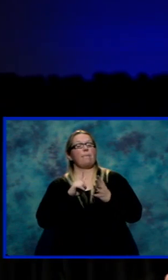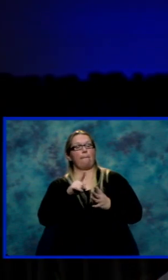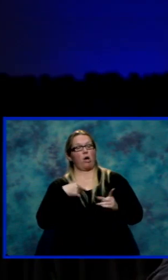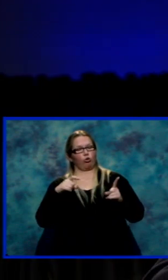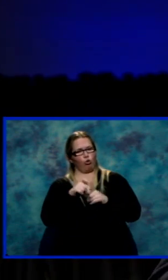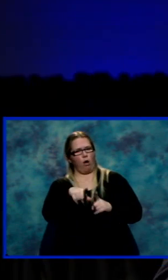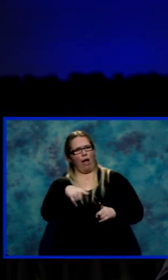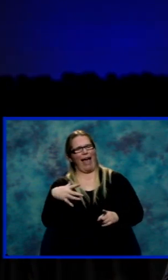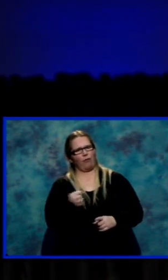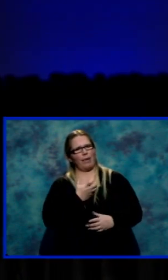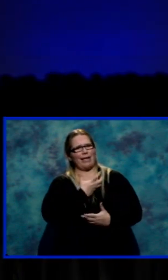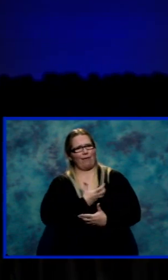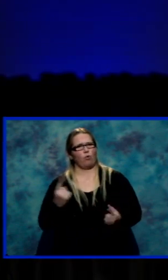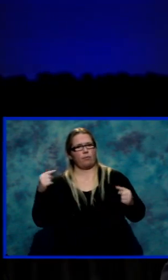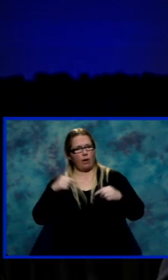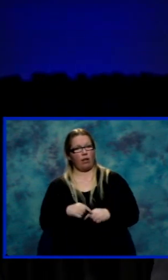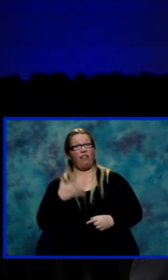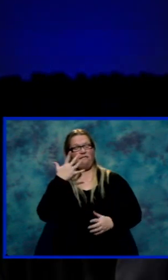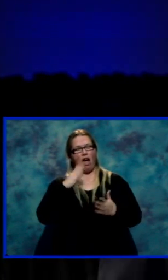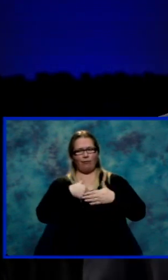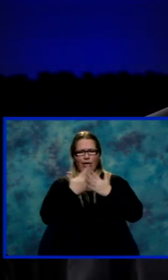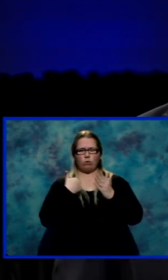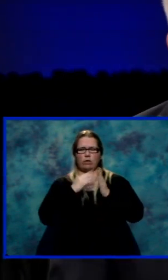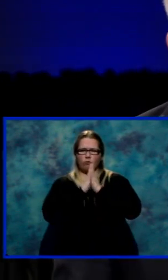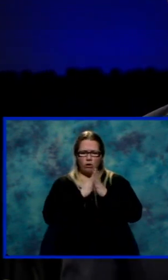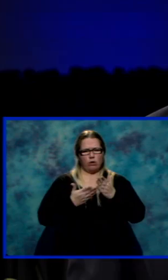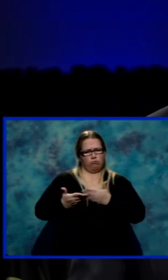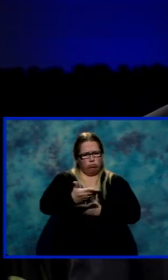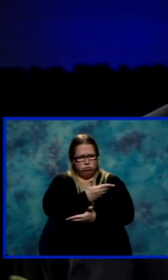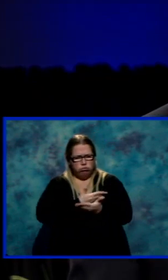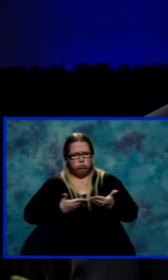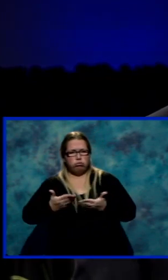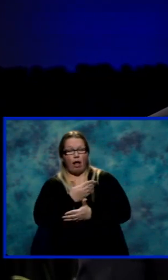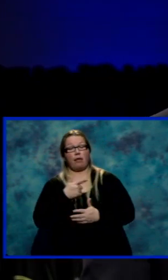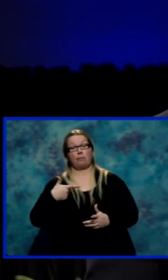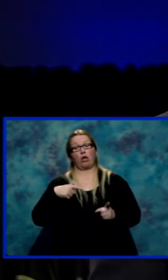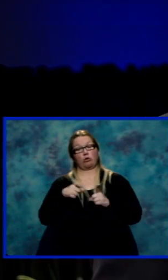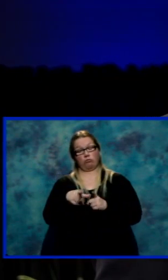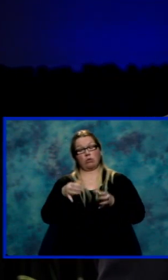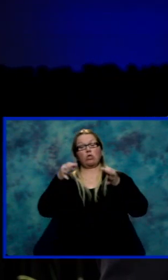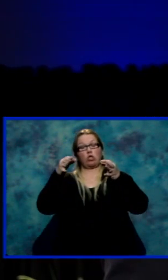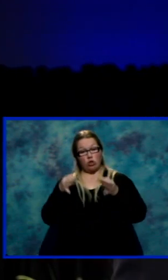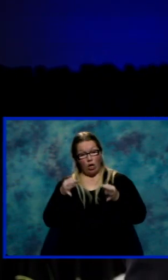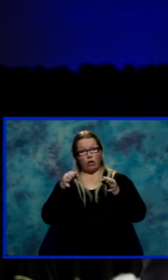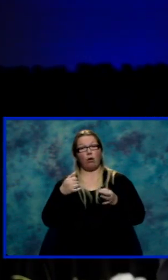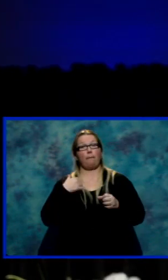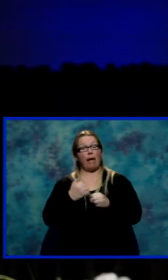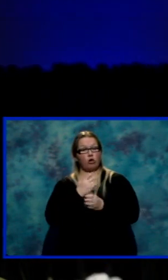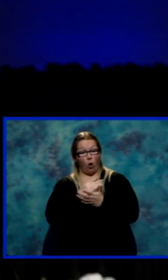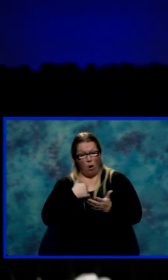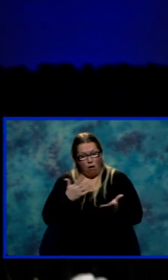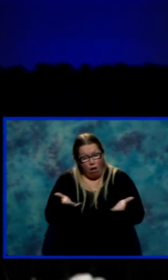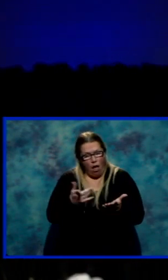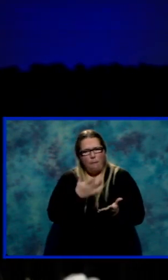coming. And over the 5 days that we were praying and discussing, she came to her own conclusion. We tried to make sure that we didn't manipulate in any